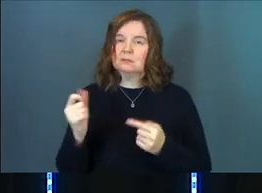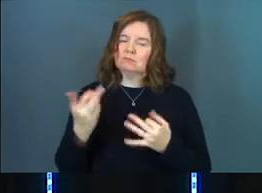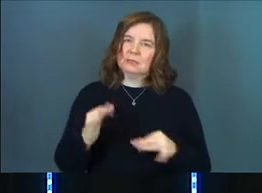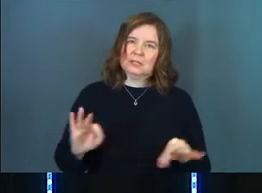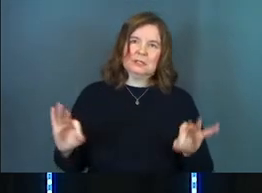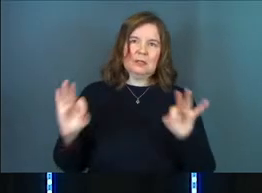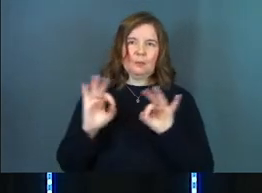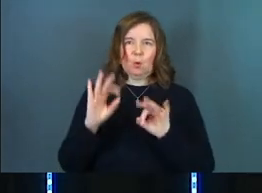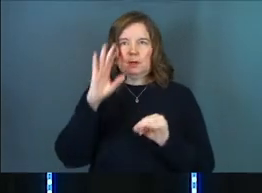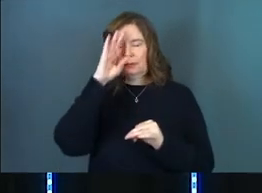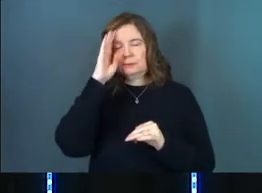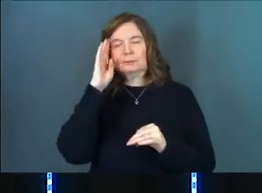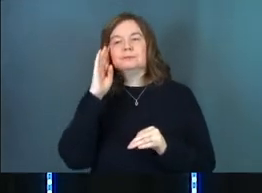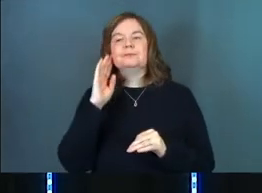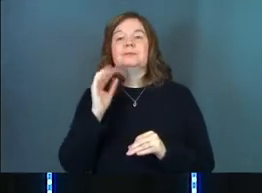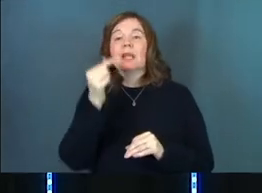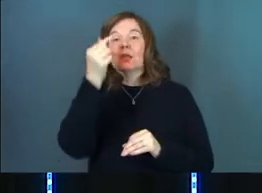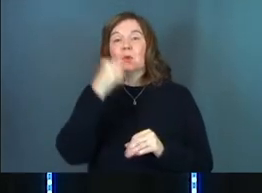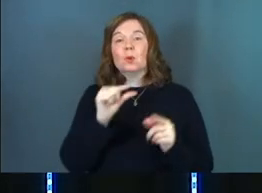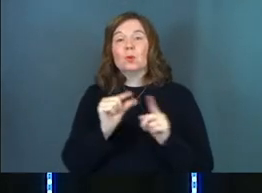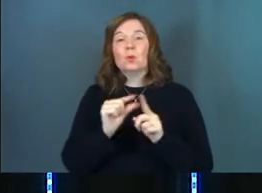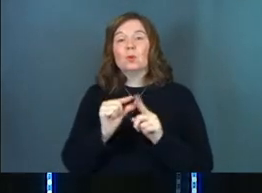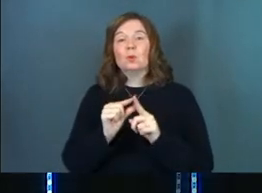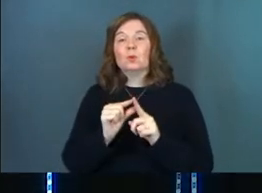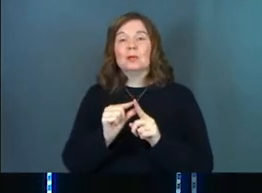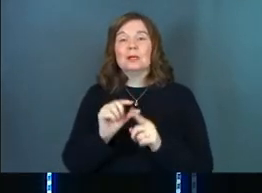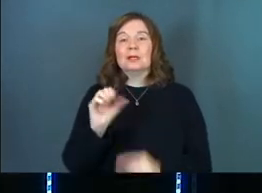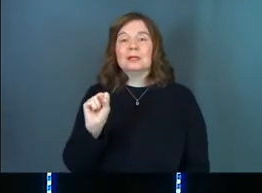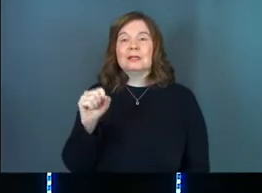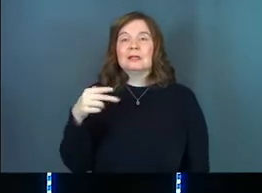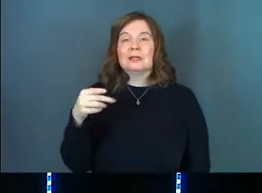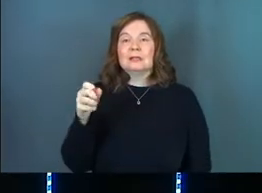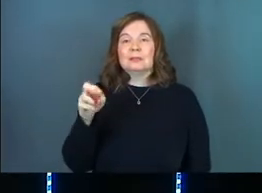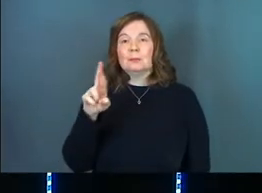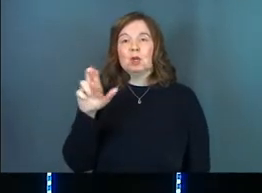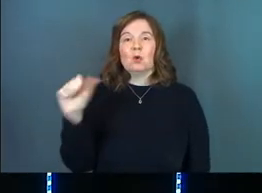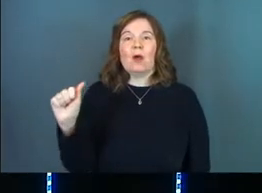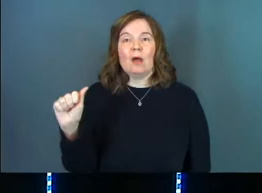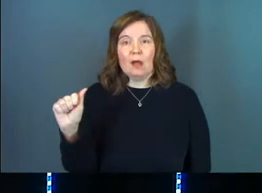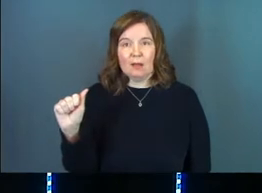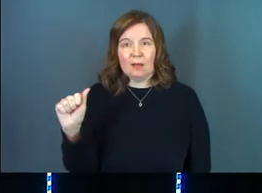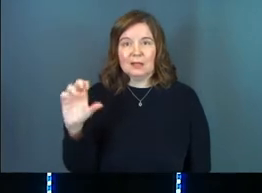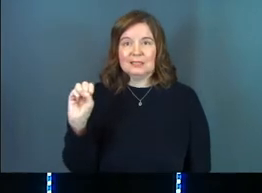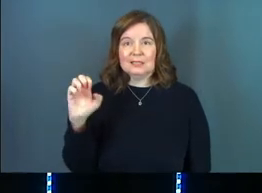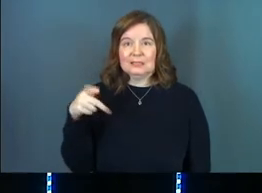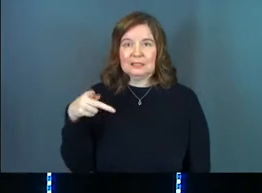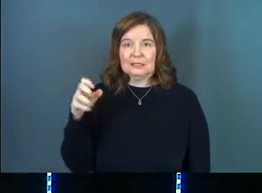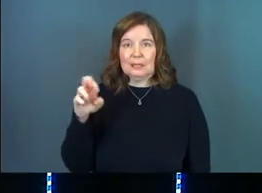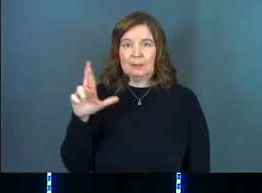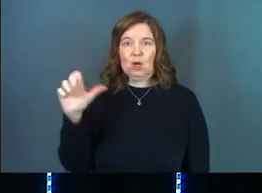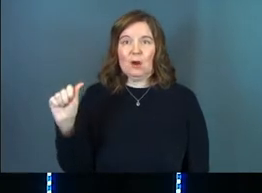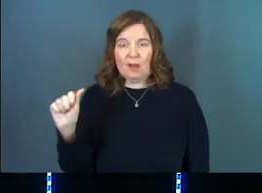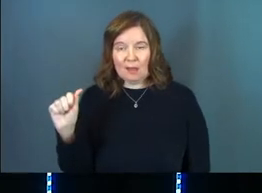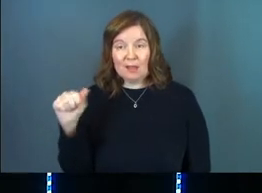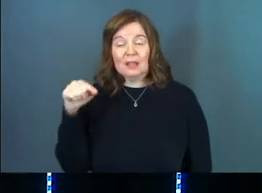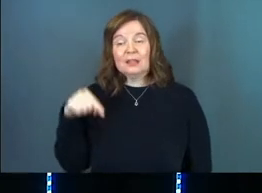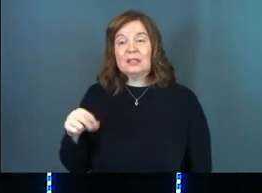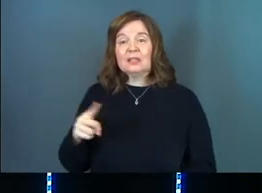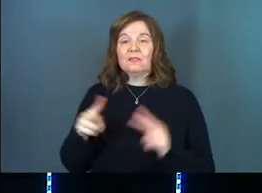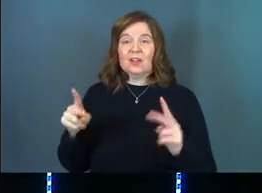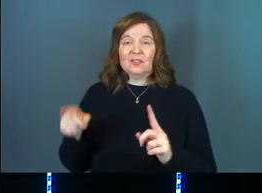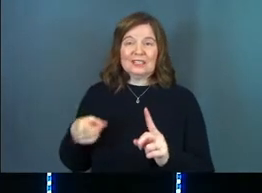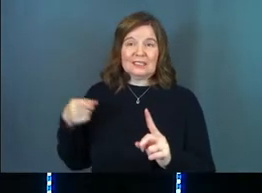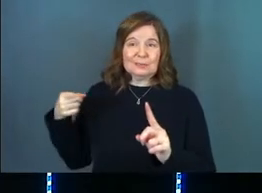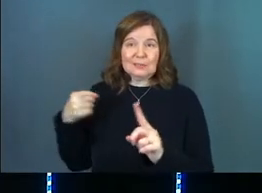So important. It's the Greek word there is spira. Spira. Say spira. Spira, this is a